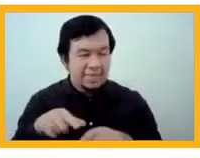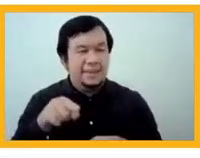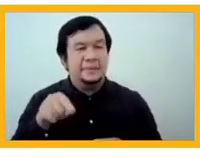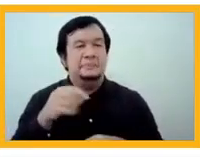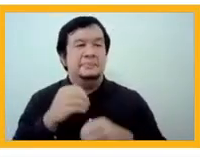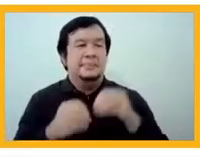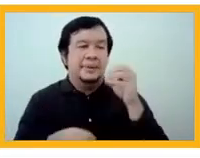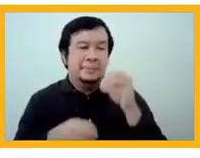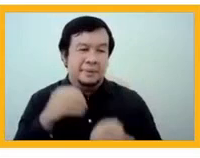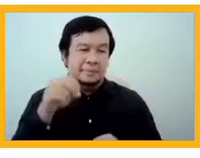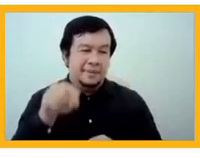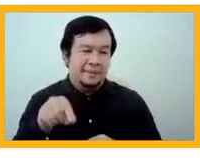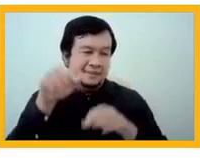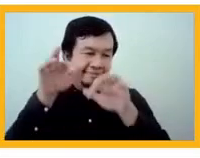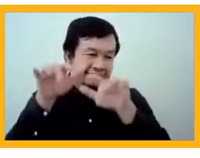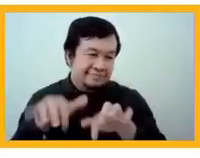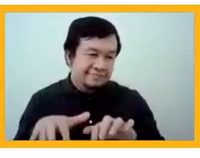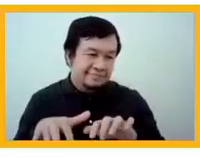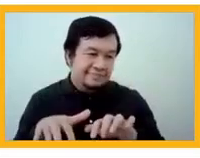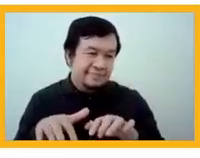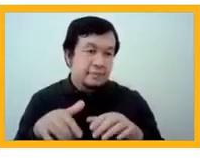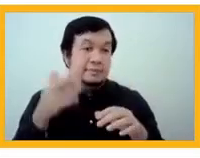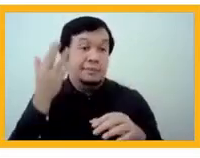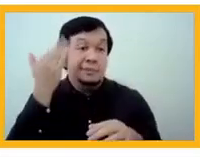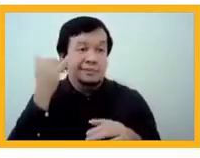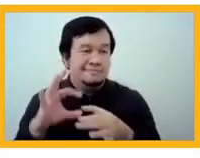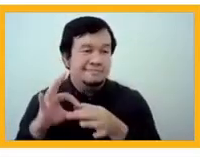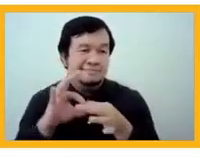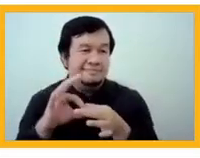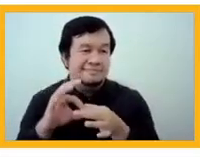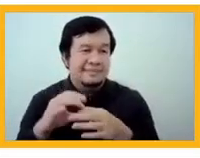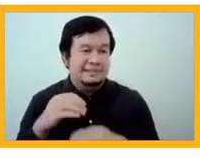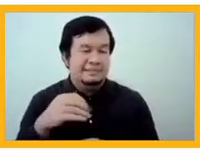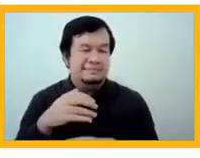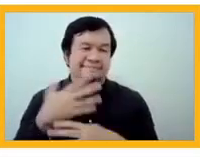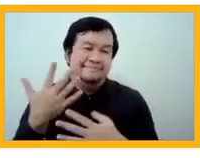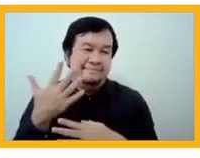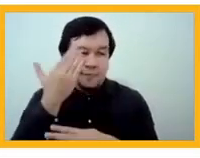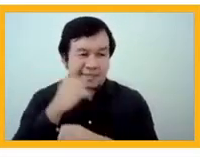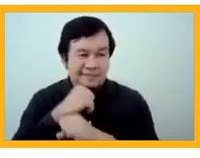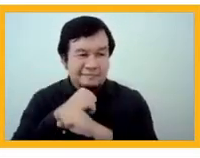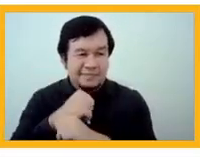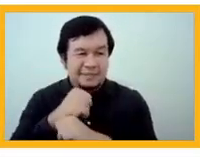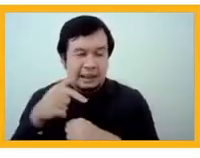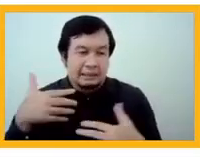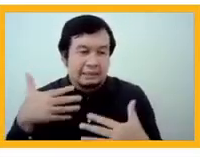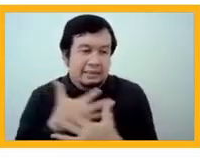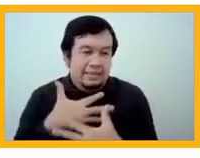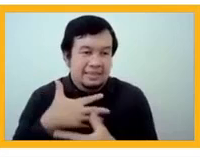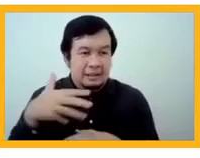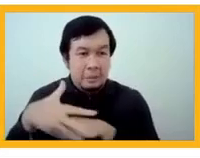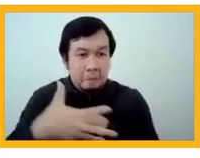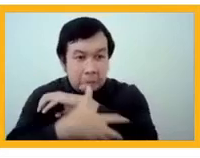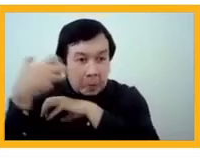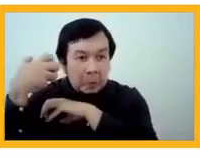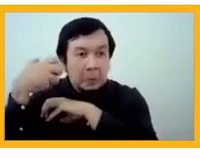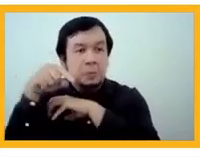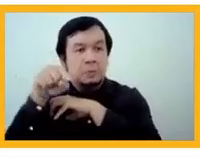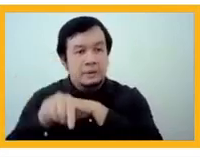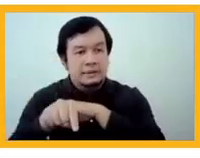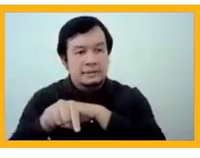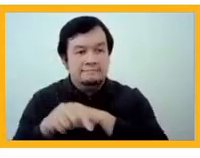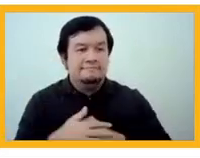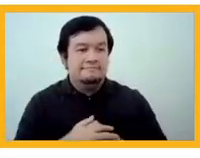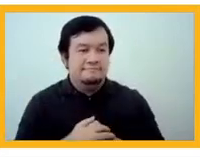if it's broken or stolen, then he's going to be held accountable and get into trouble. But nobody's holding him accountable for lack of usage or lack of any impact on